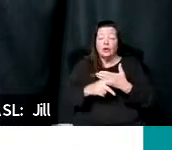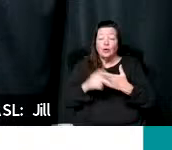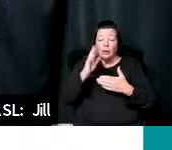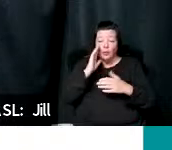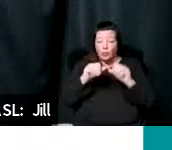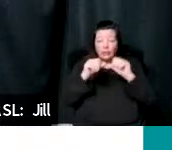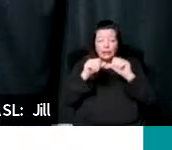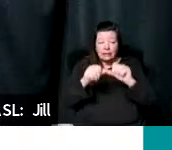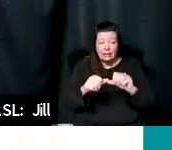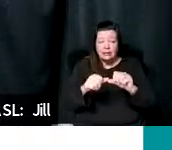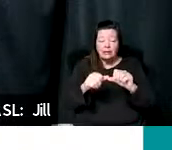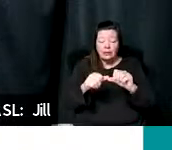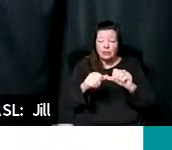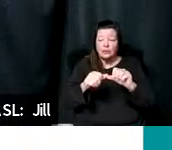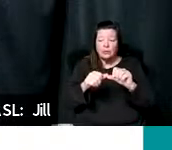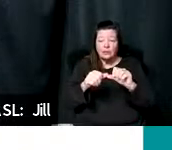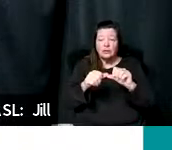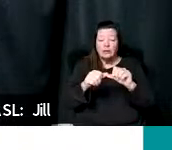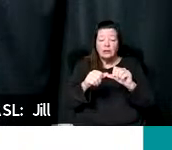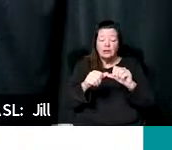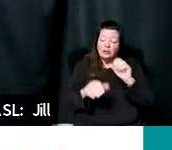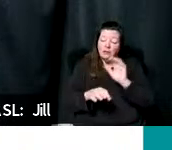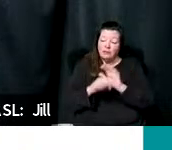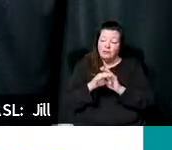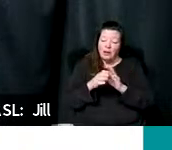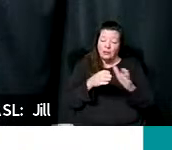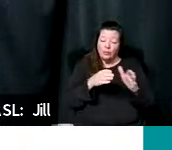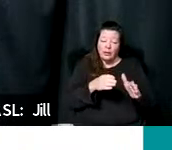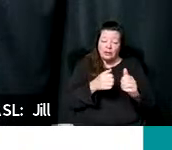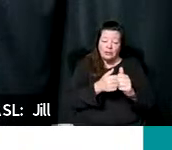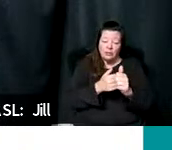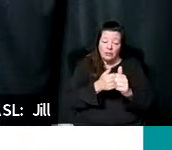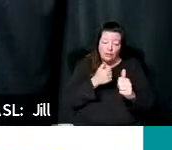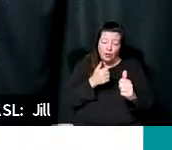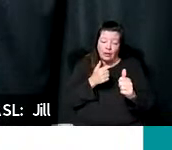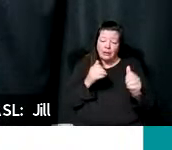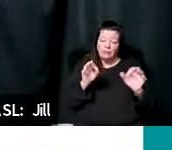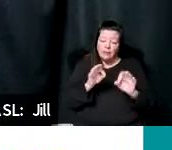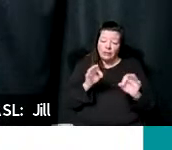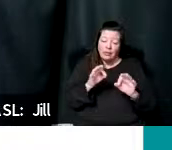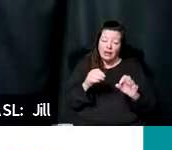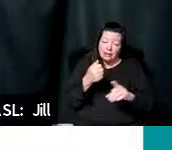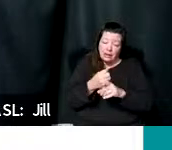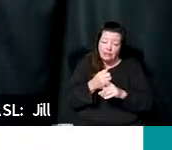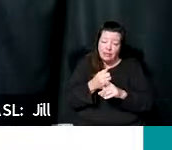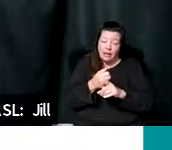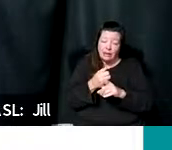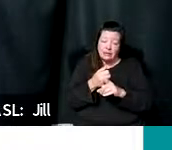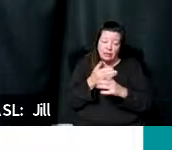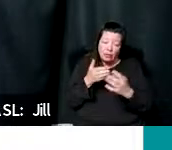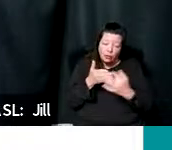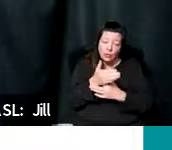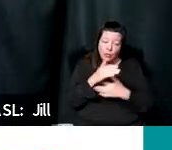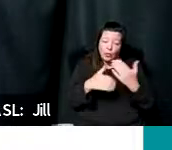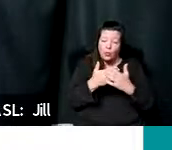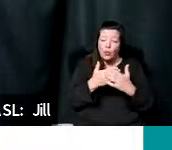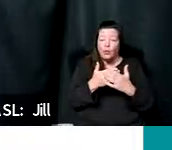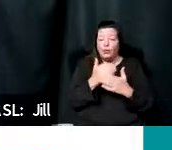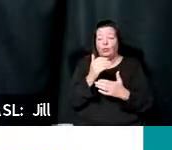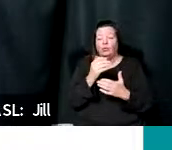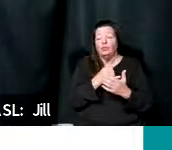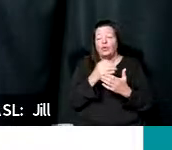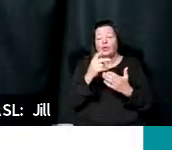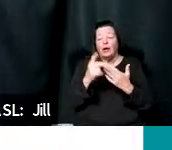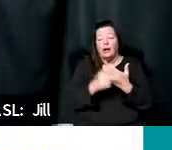continue to find ways to avoid, minimize, and mitigate impacts through the whole thing, but through the whole program.